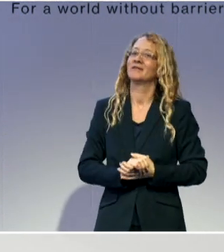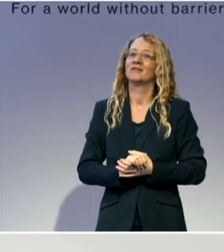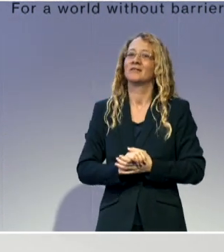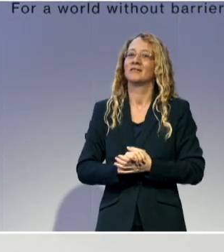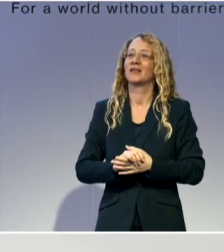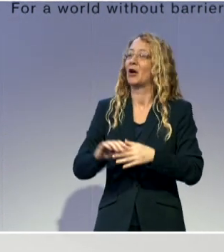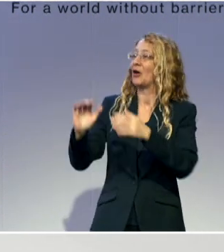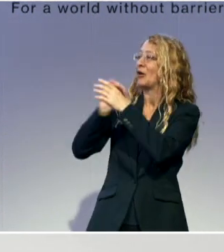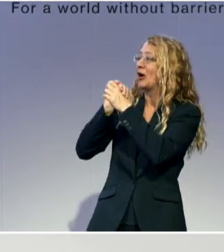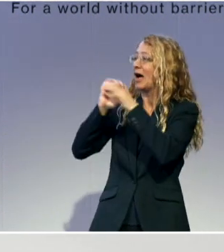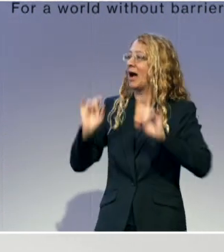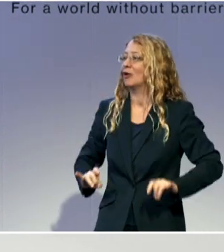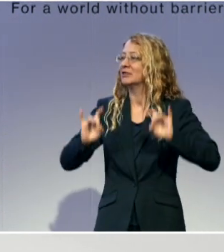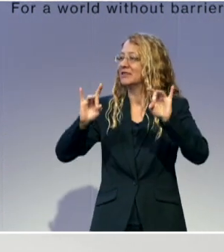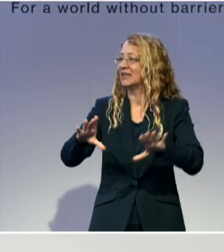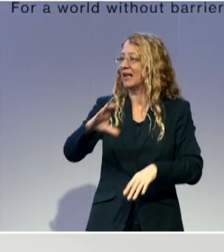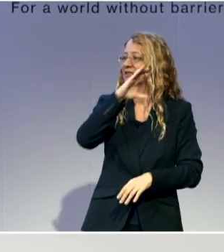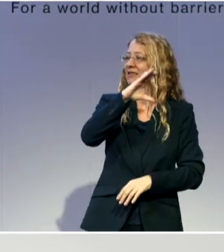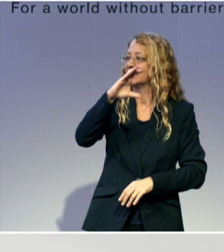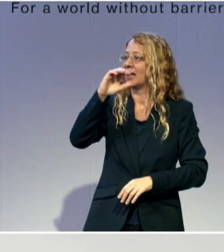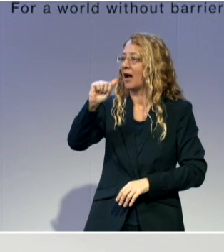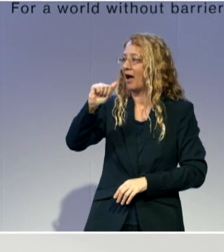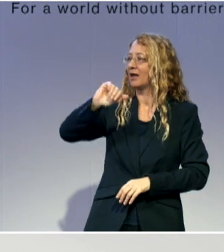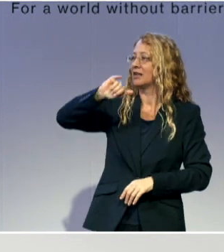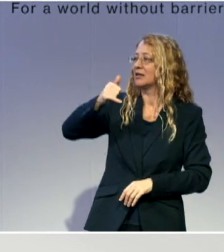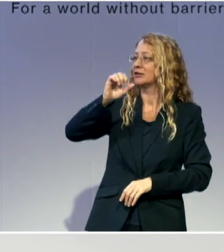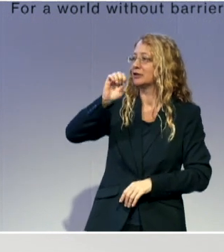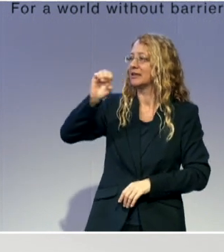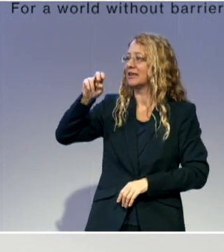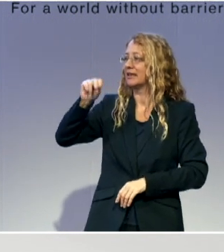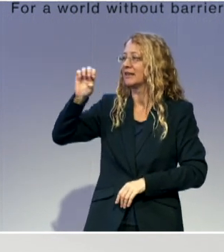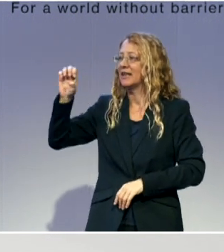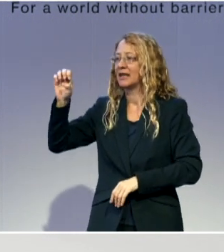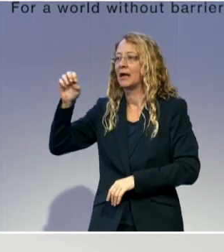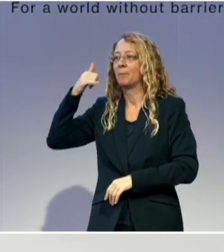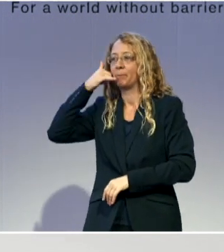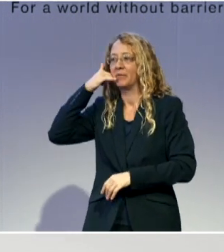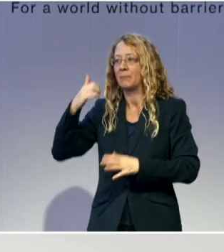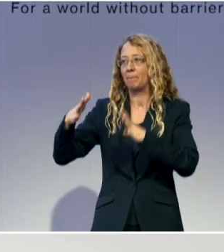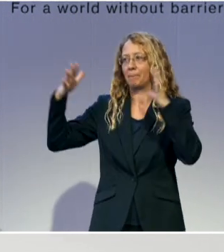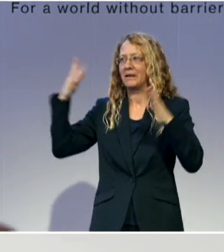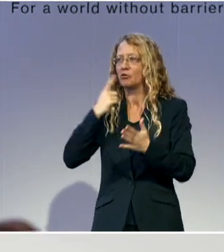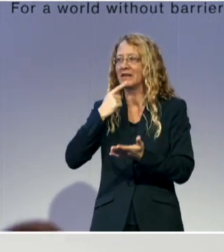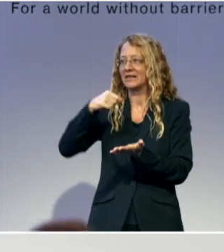Congratulations to Community Connections Australia and Genie Mobile for their Big Red Button app.